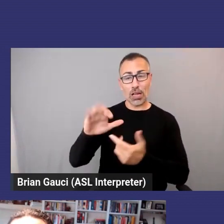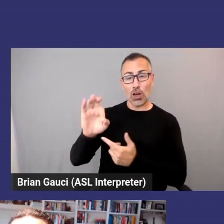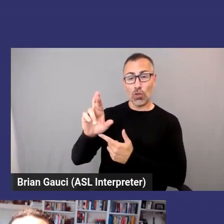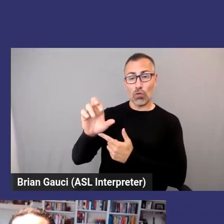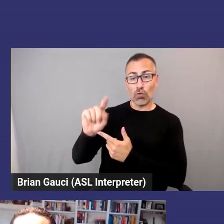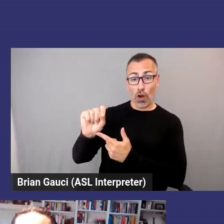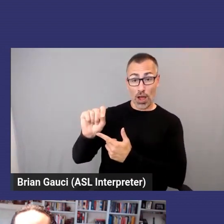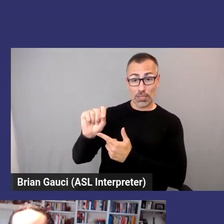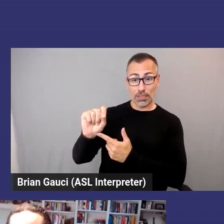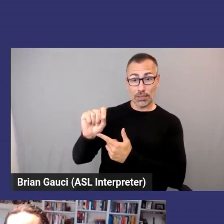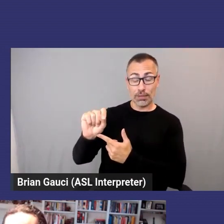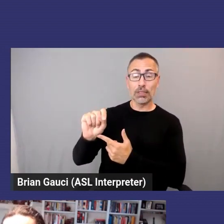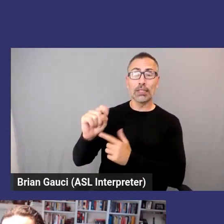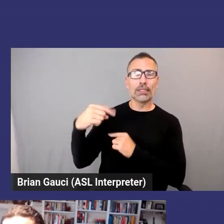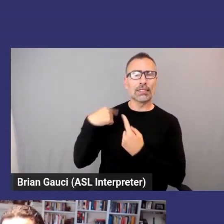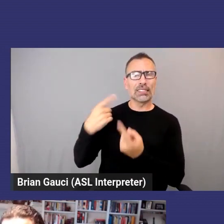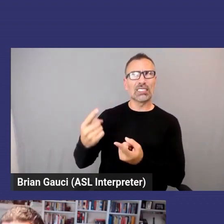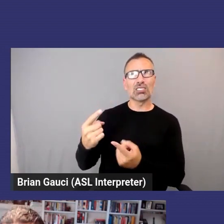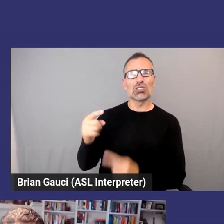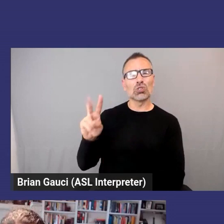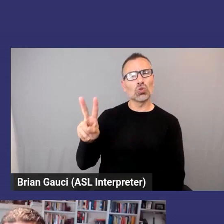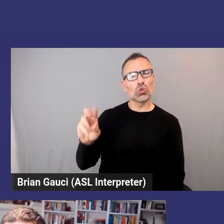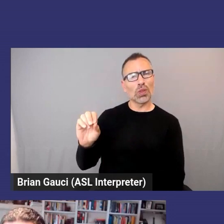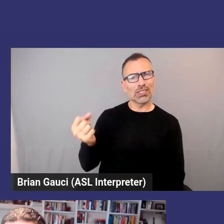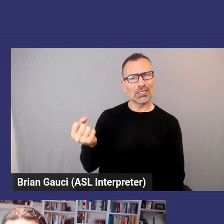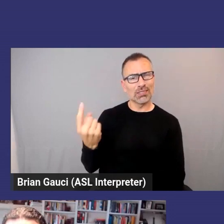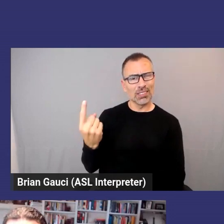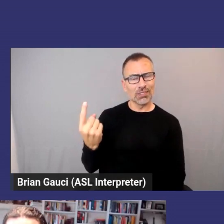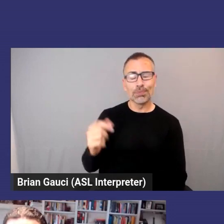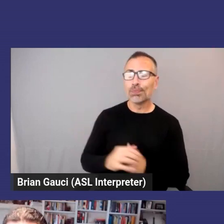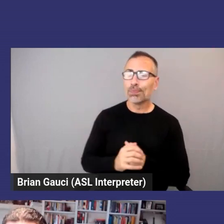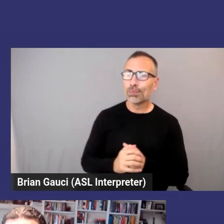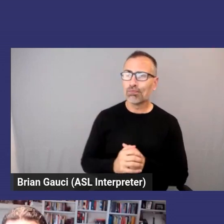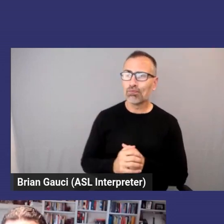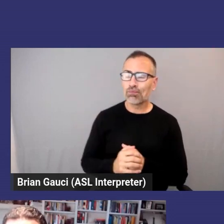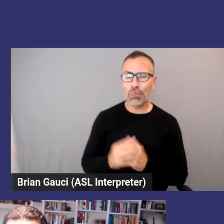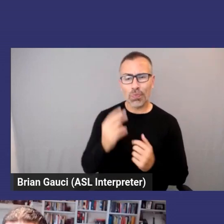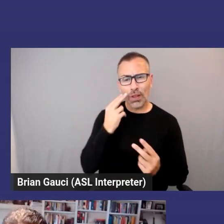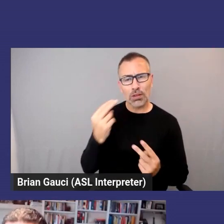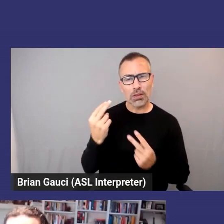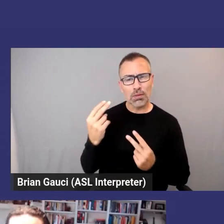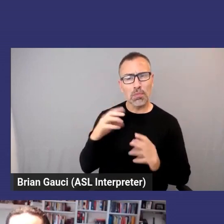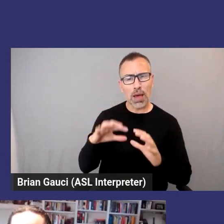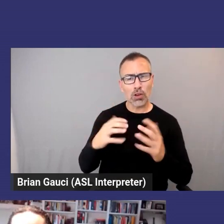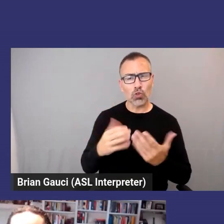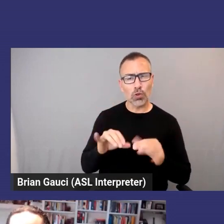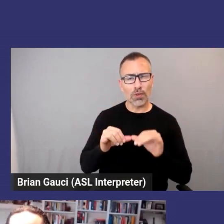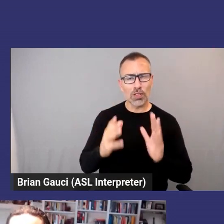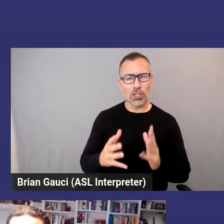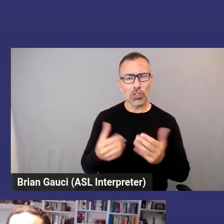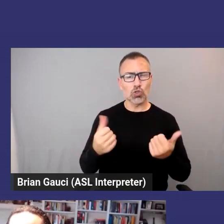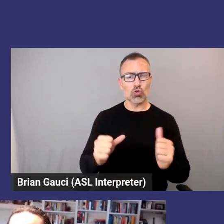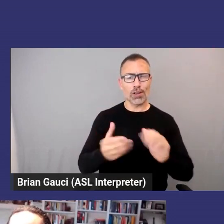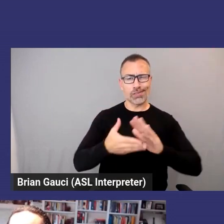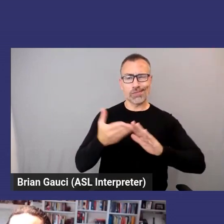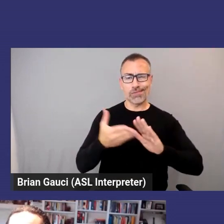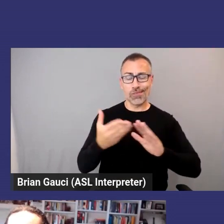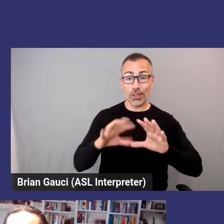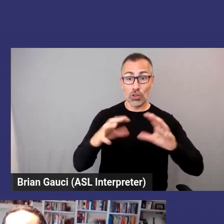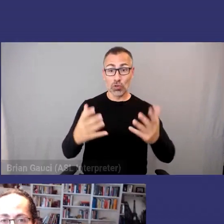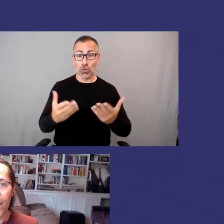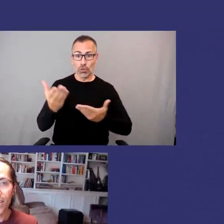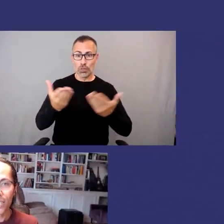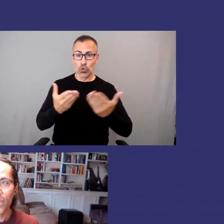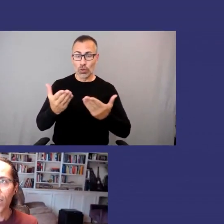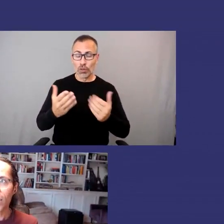2011, and us, a group of engineers trying to run this global service that's talking to the internet, it was a really